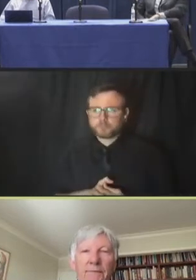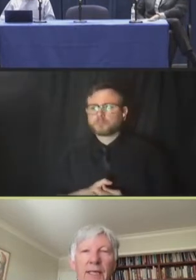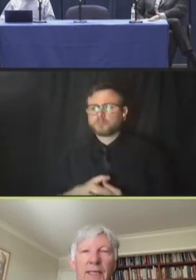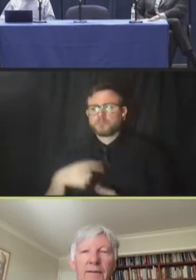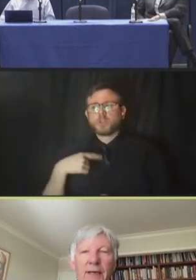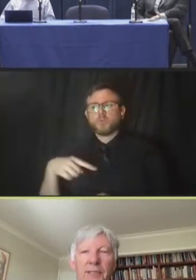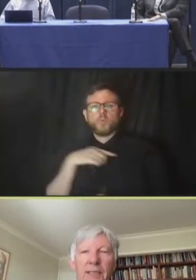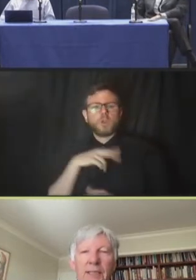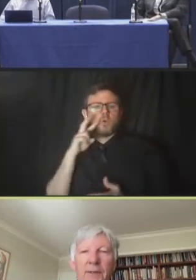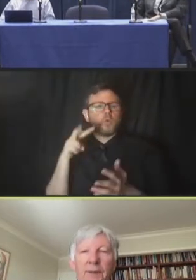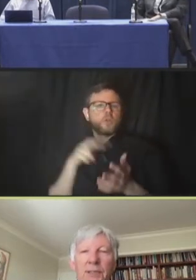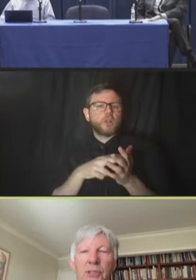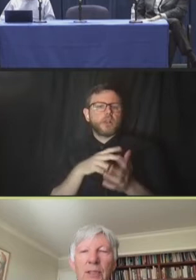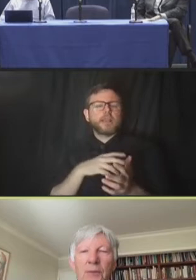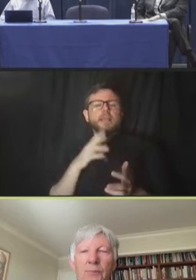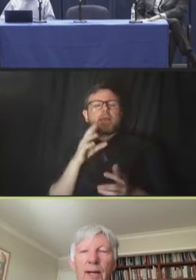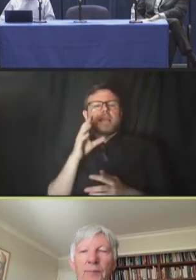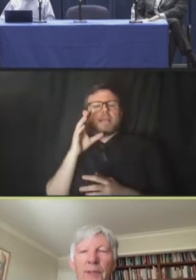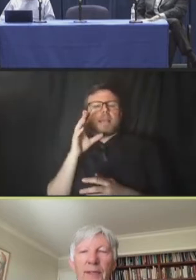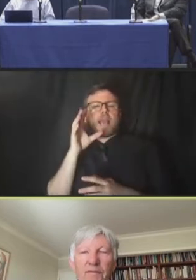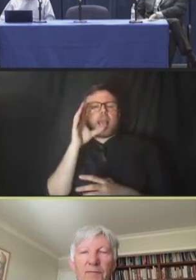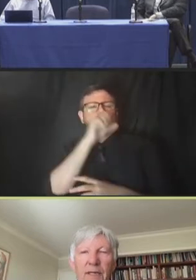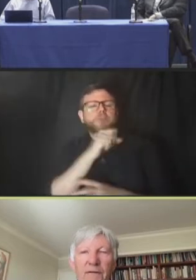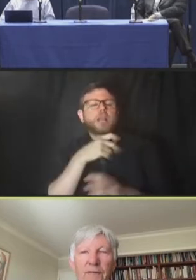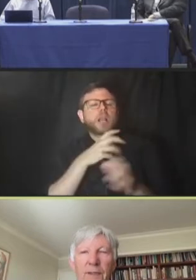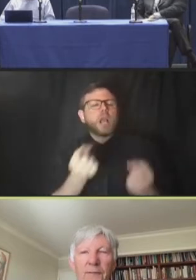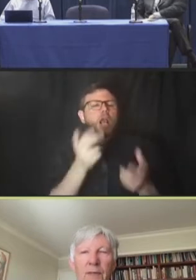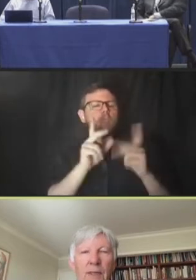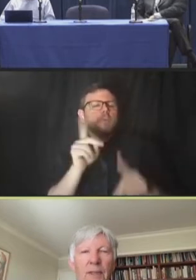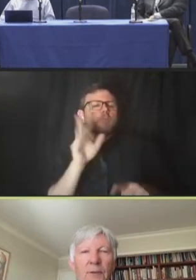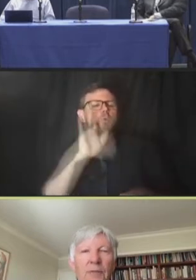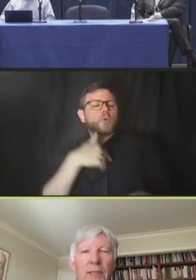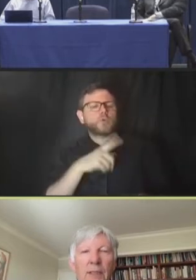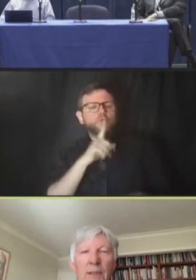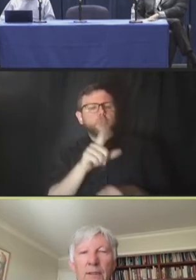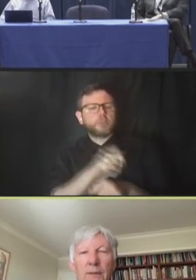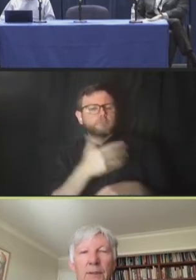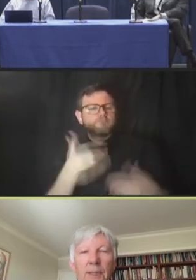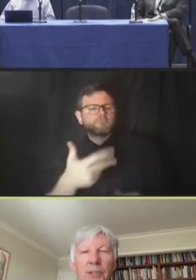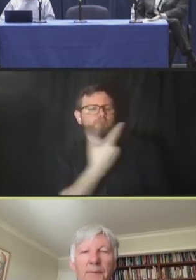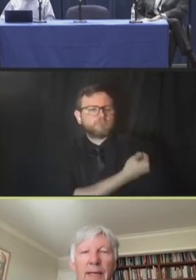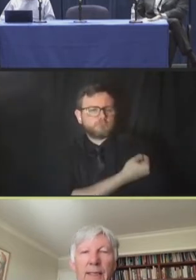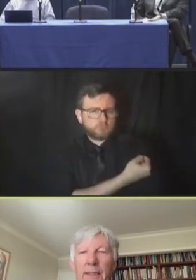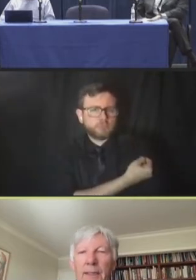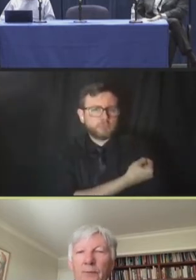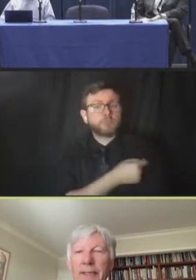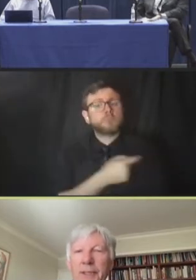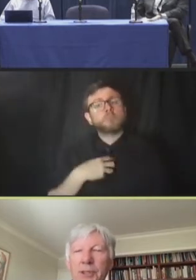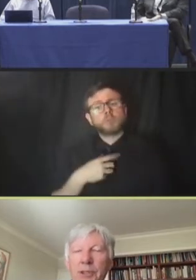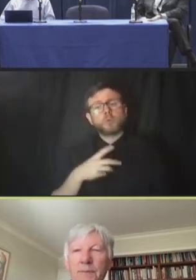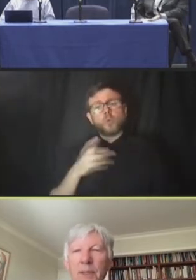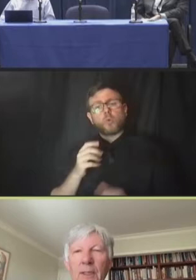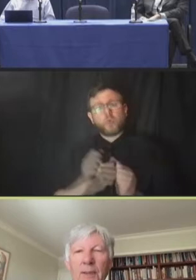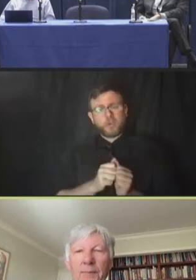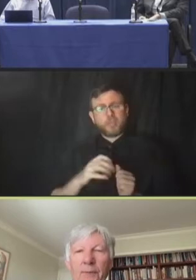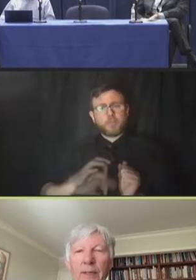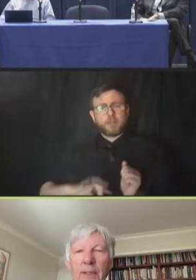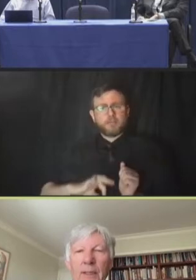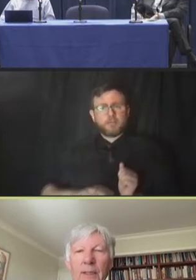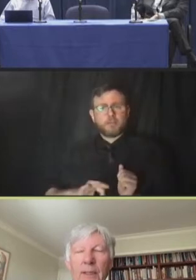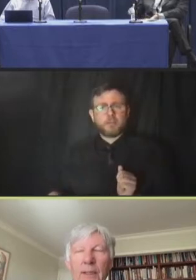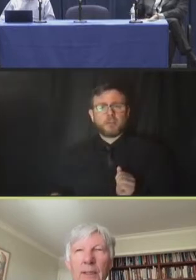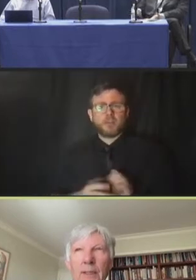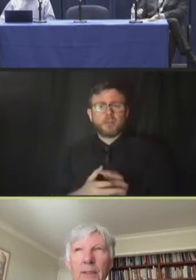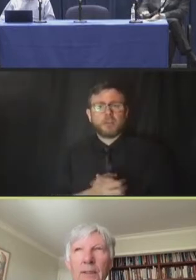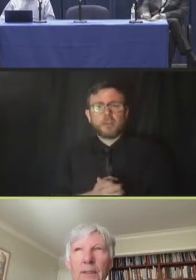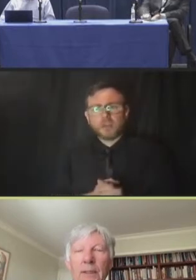probability of taking the vaccine based on the probability of benefit, there was a clear, systematic linear relationship. By the way,